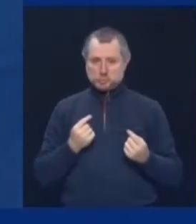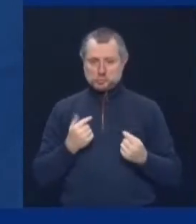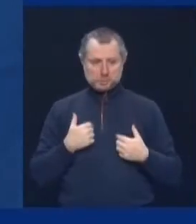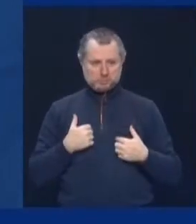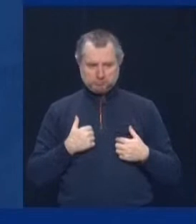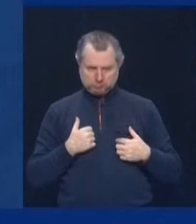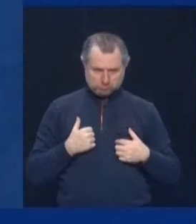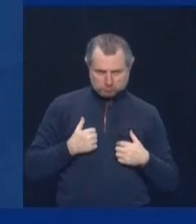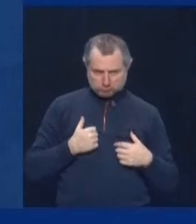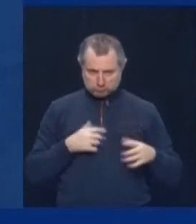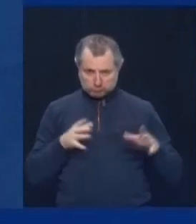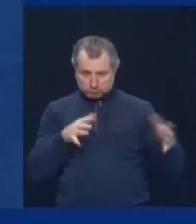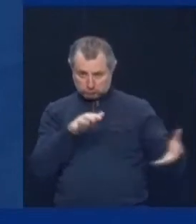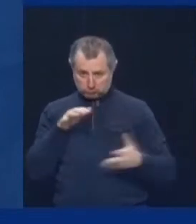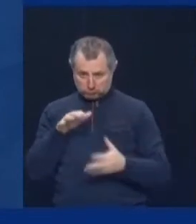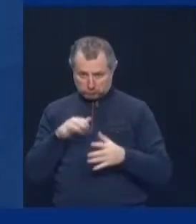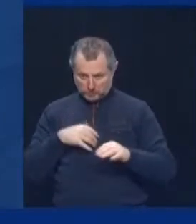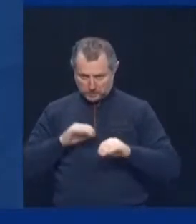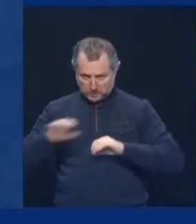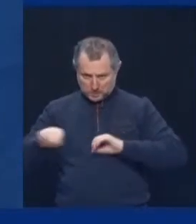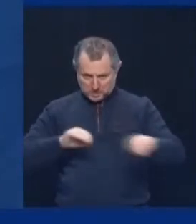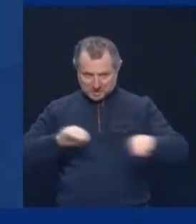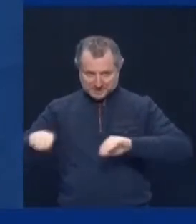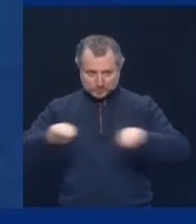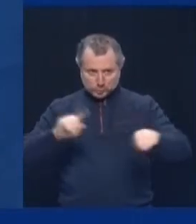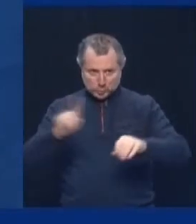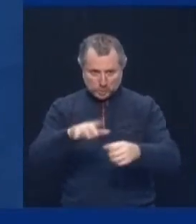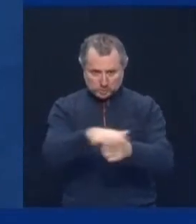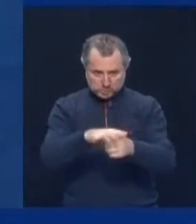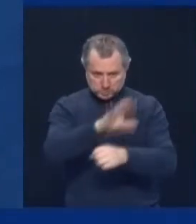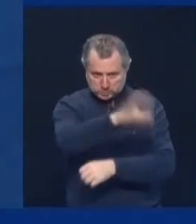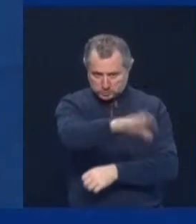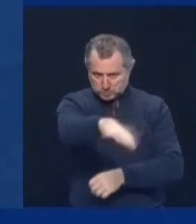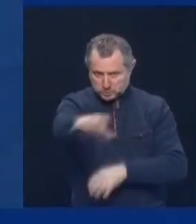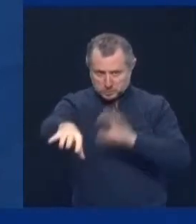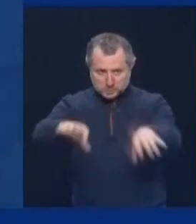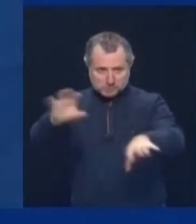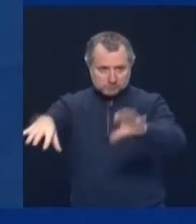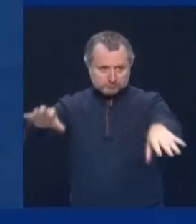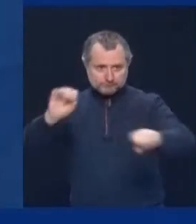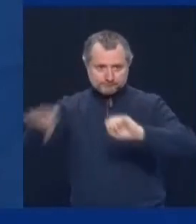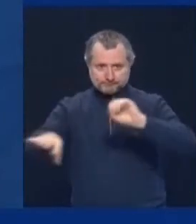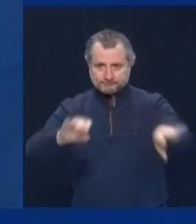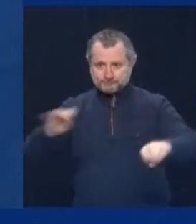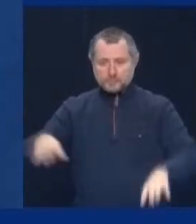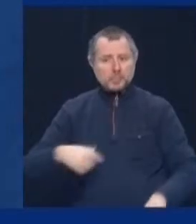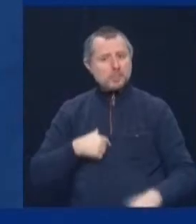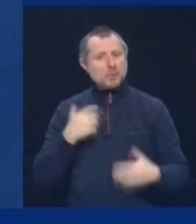proportionately to regions. Don't double count numbers.